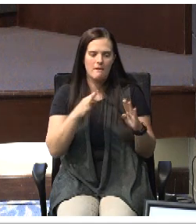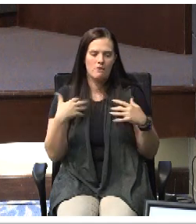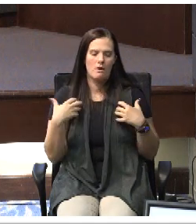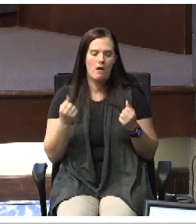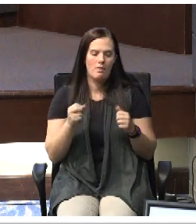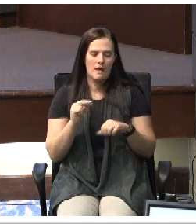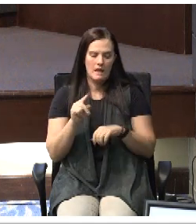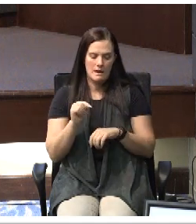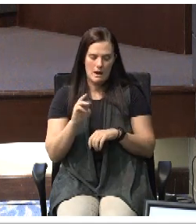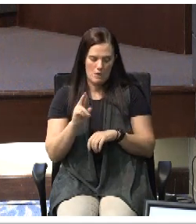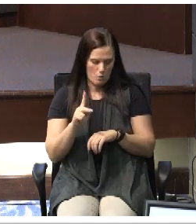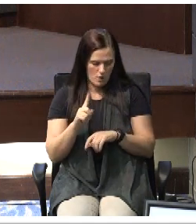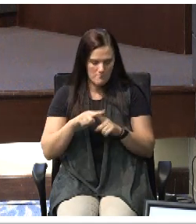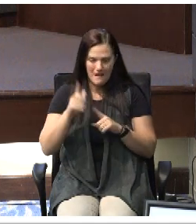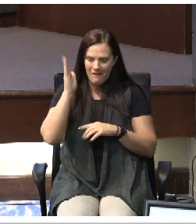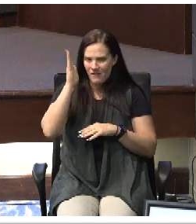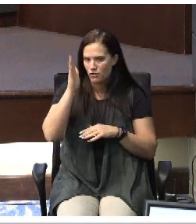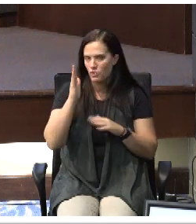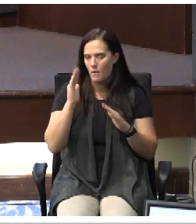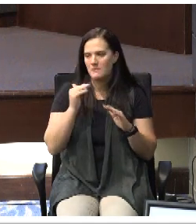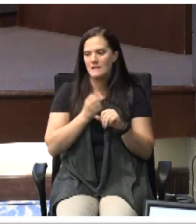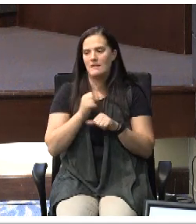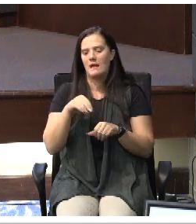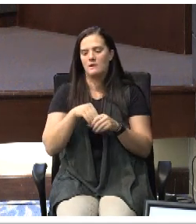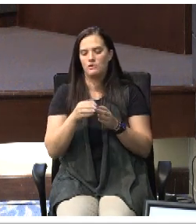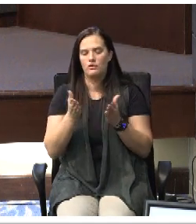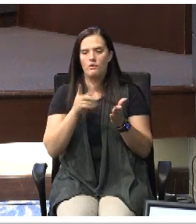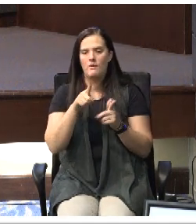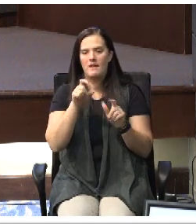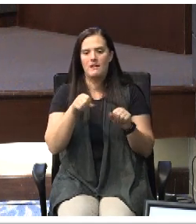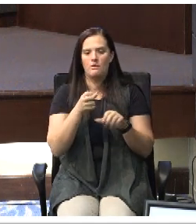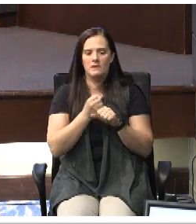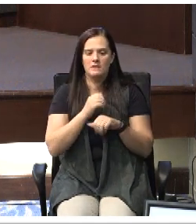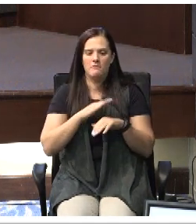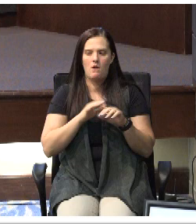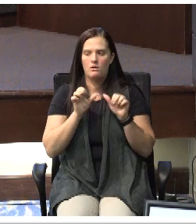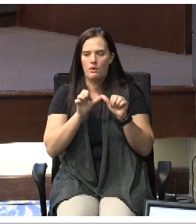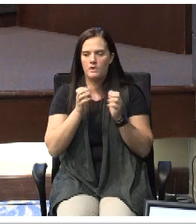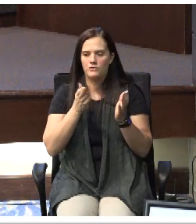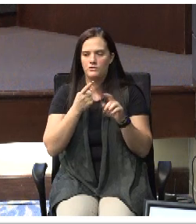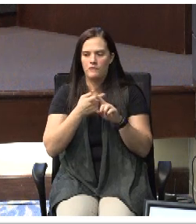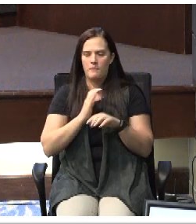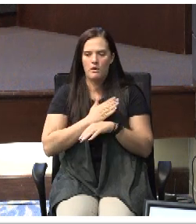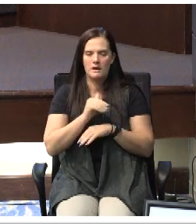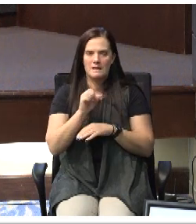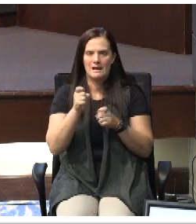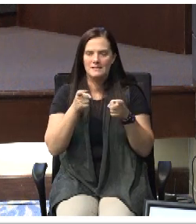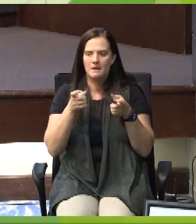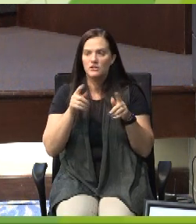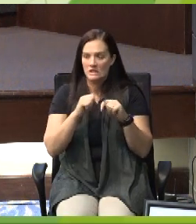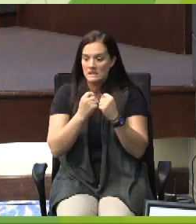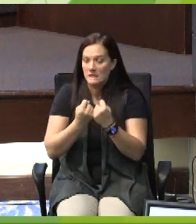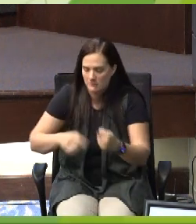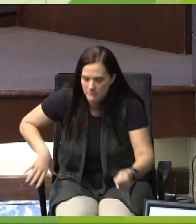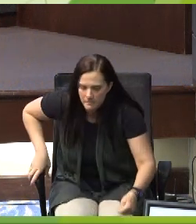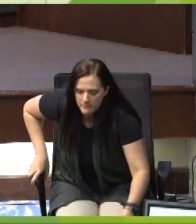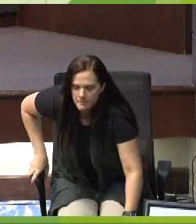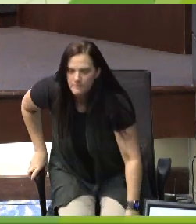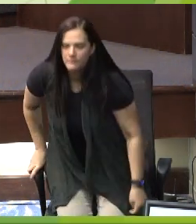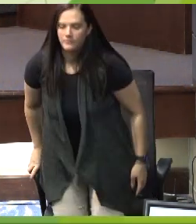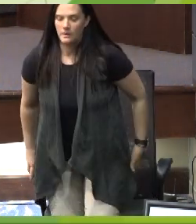Network, with the eventual goal of hopefully getting them into services where they can receive ongoing services from our case management team.